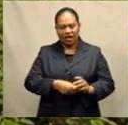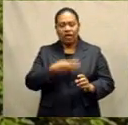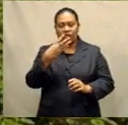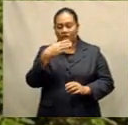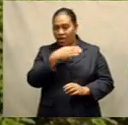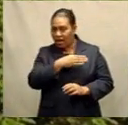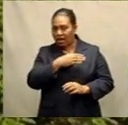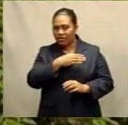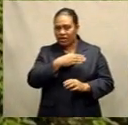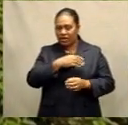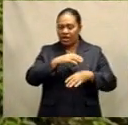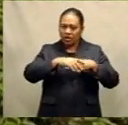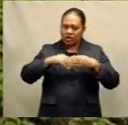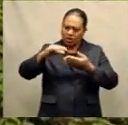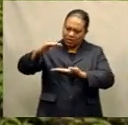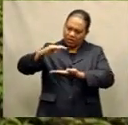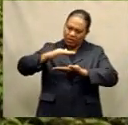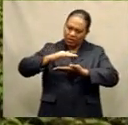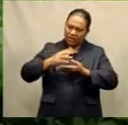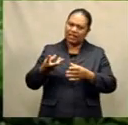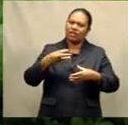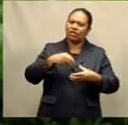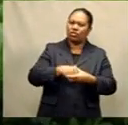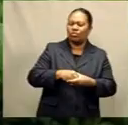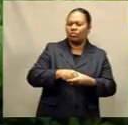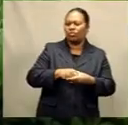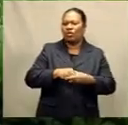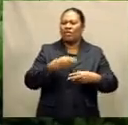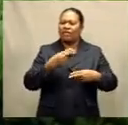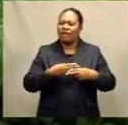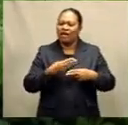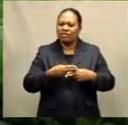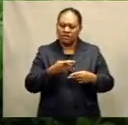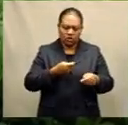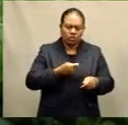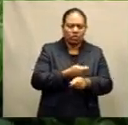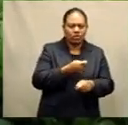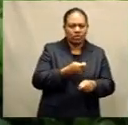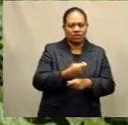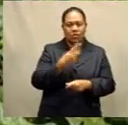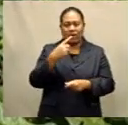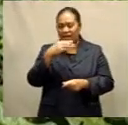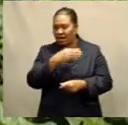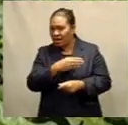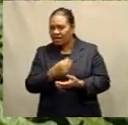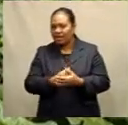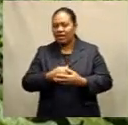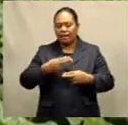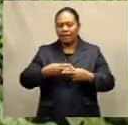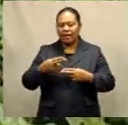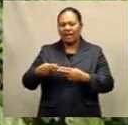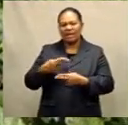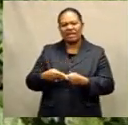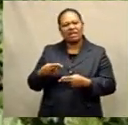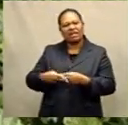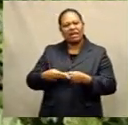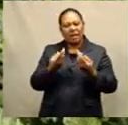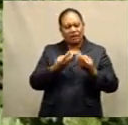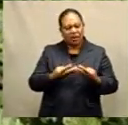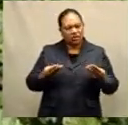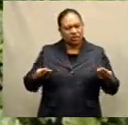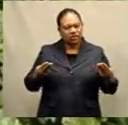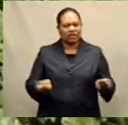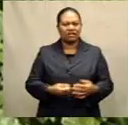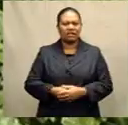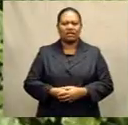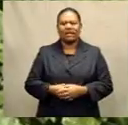$400 package includes $250 worth of farming tools, $100 worth of planting materials, and $50 cash